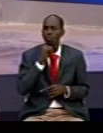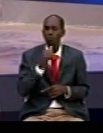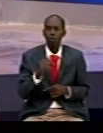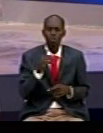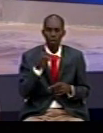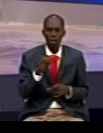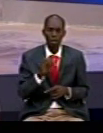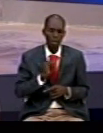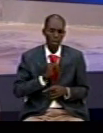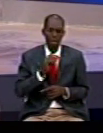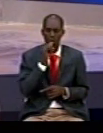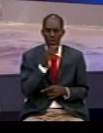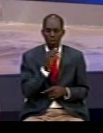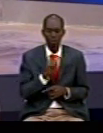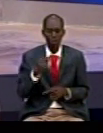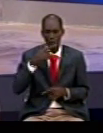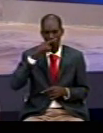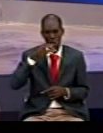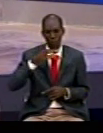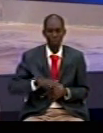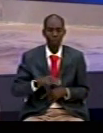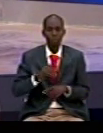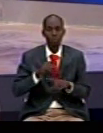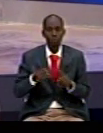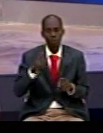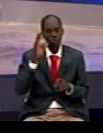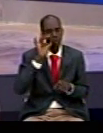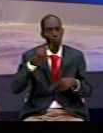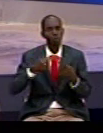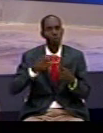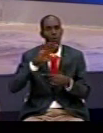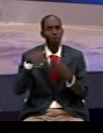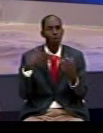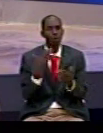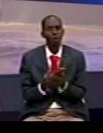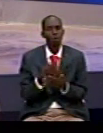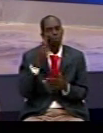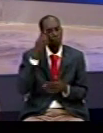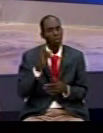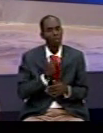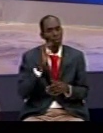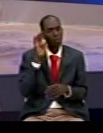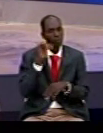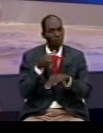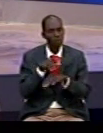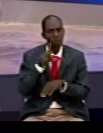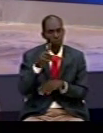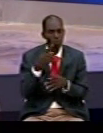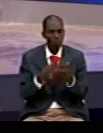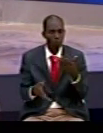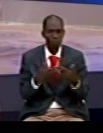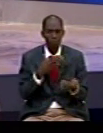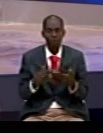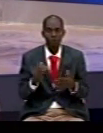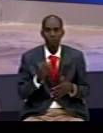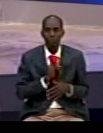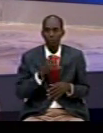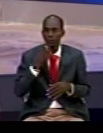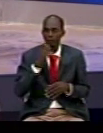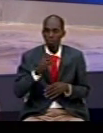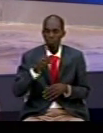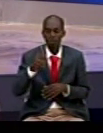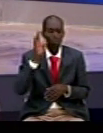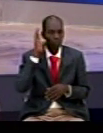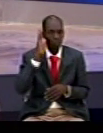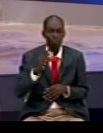thou shalt go to all that I shall send thee, and whatsoever I command thee, thou